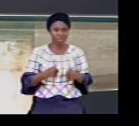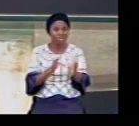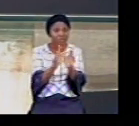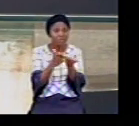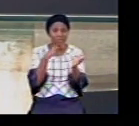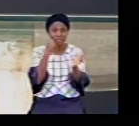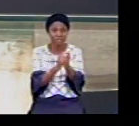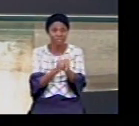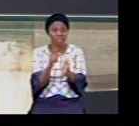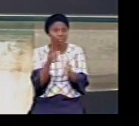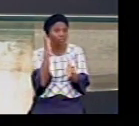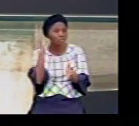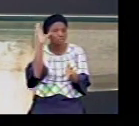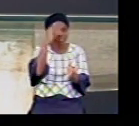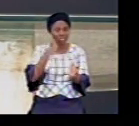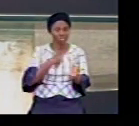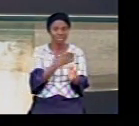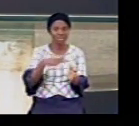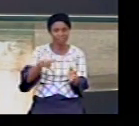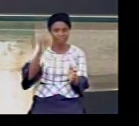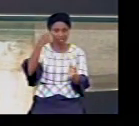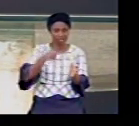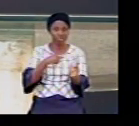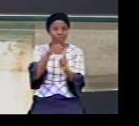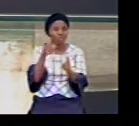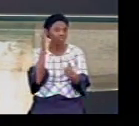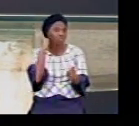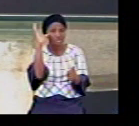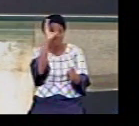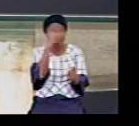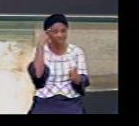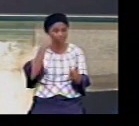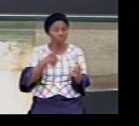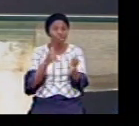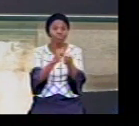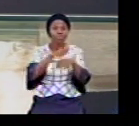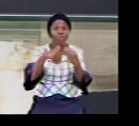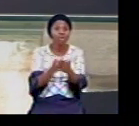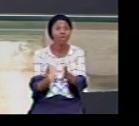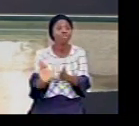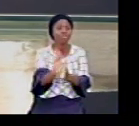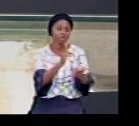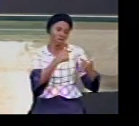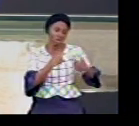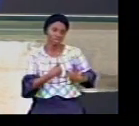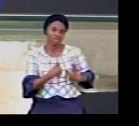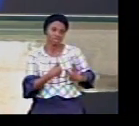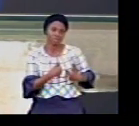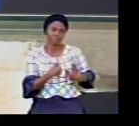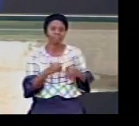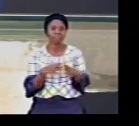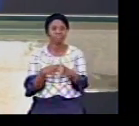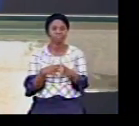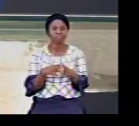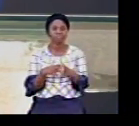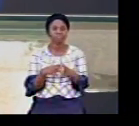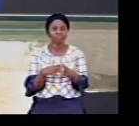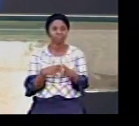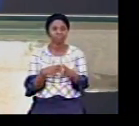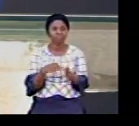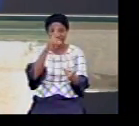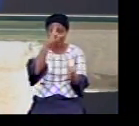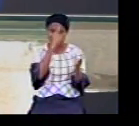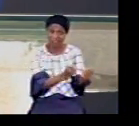me when ye shall search for me with all your heart.